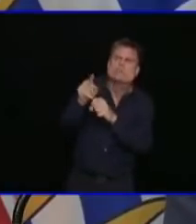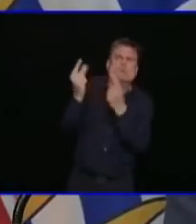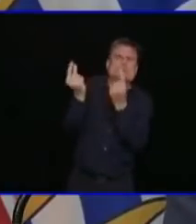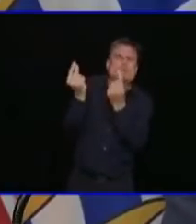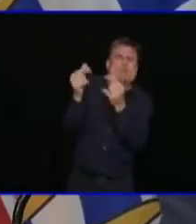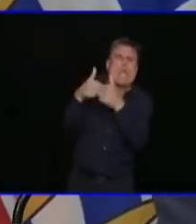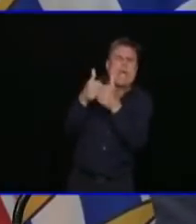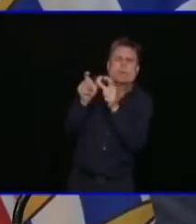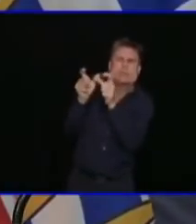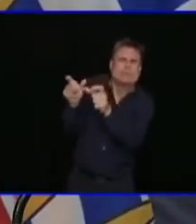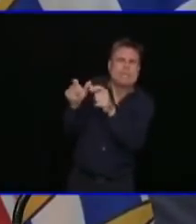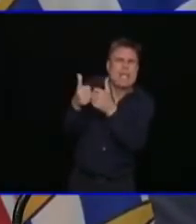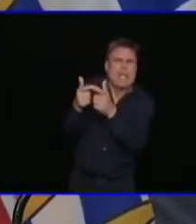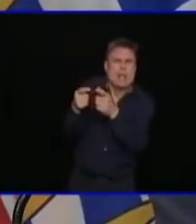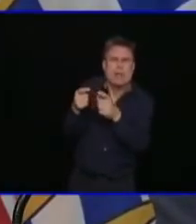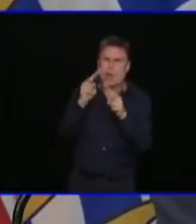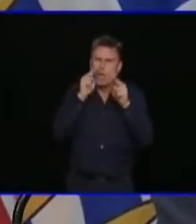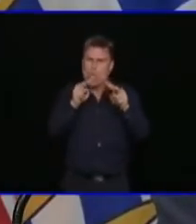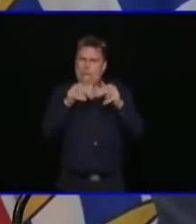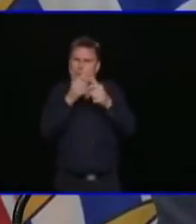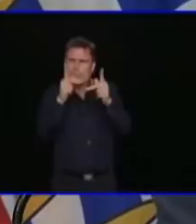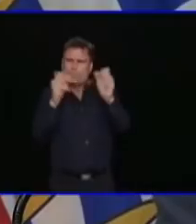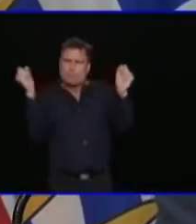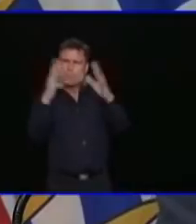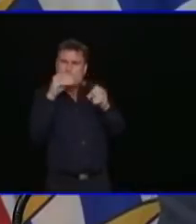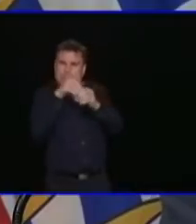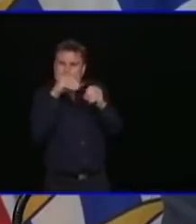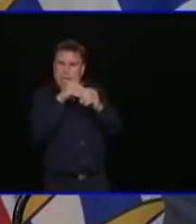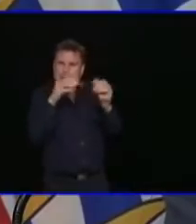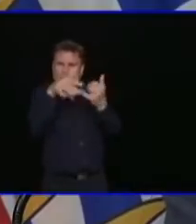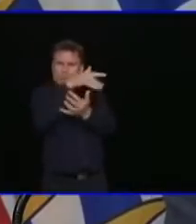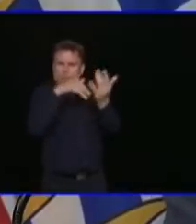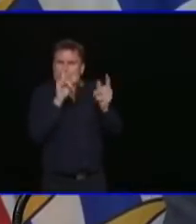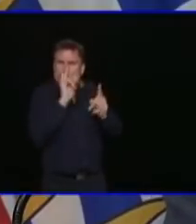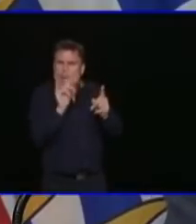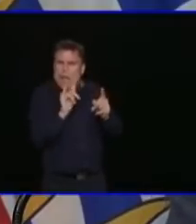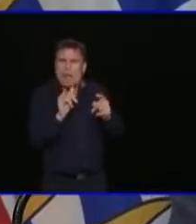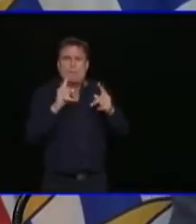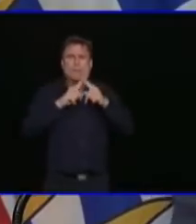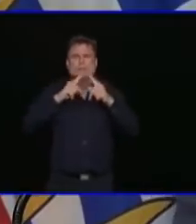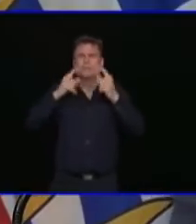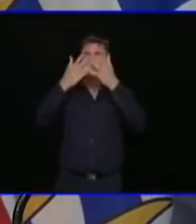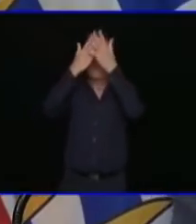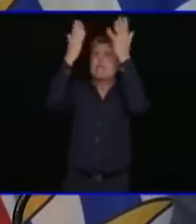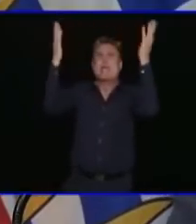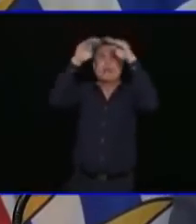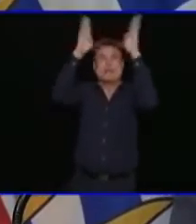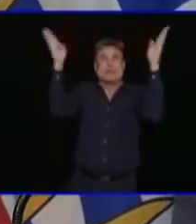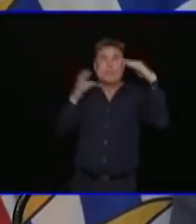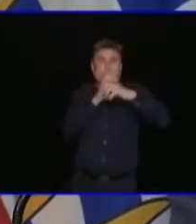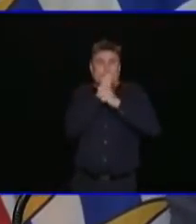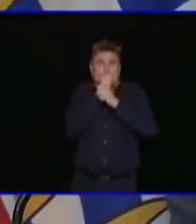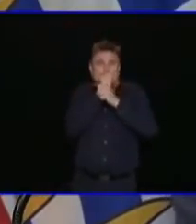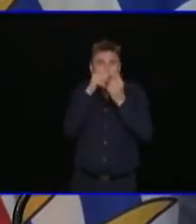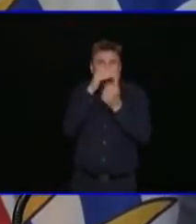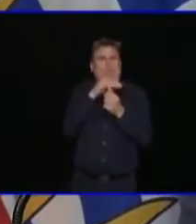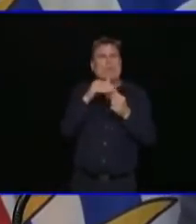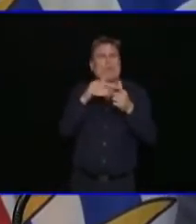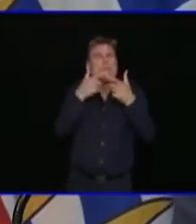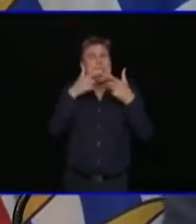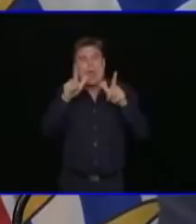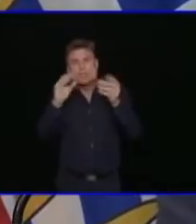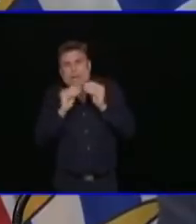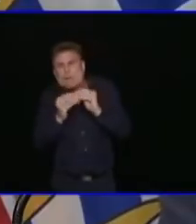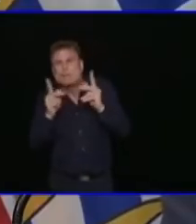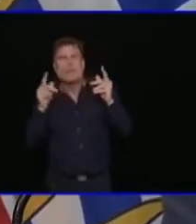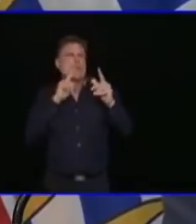close contact with large numbers of people, with crowds. So there are things that we can do to increase the space, increase ventilation,